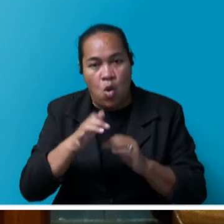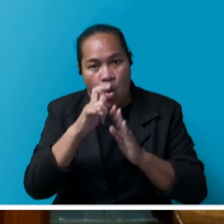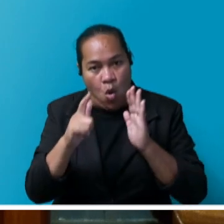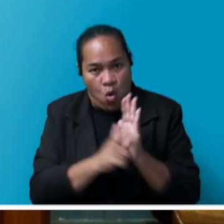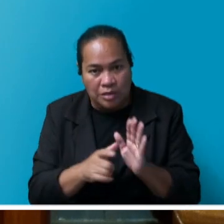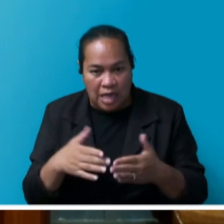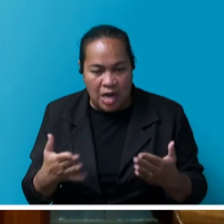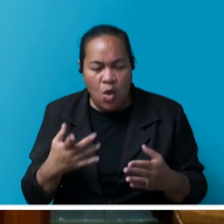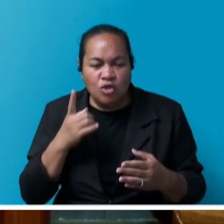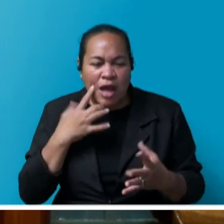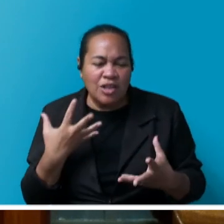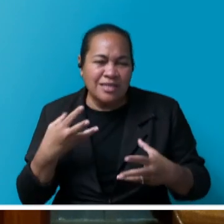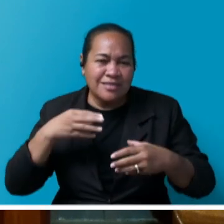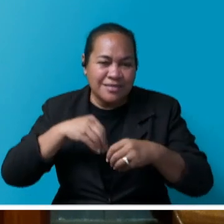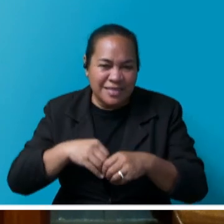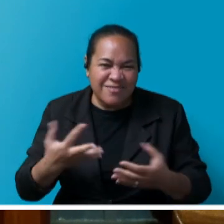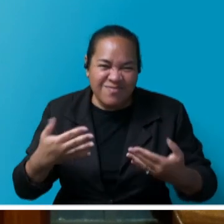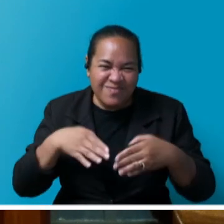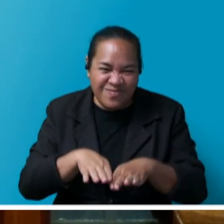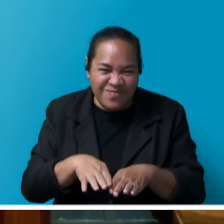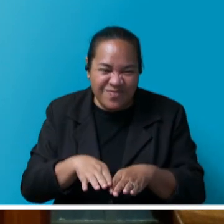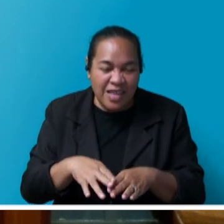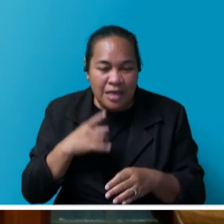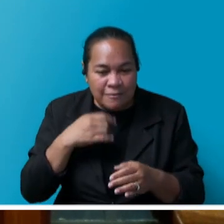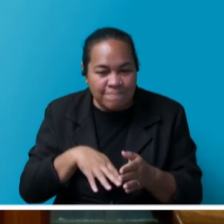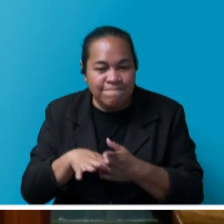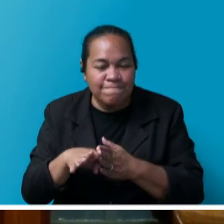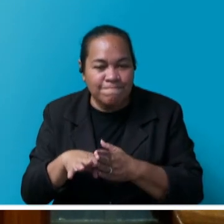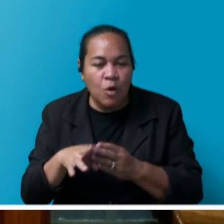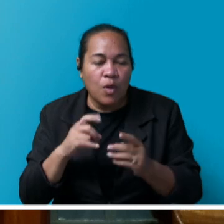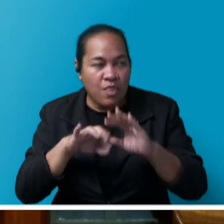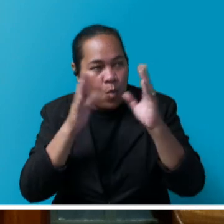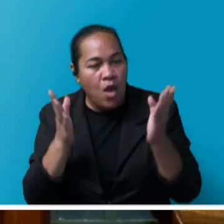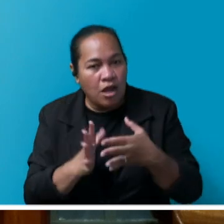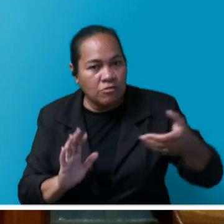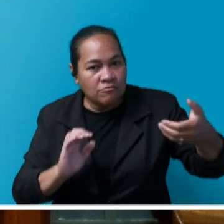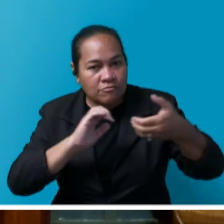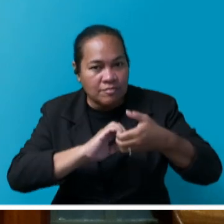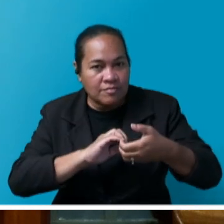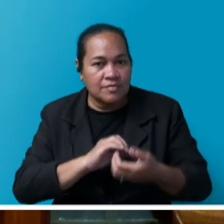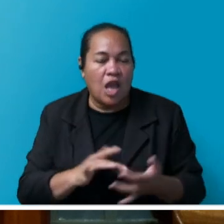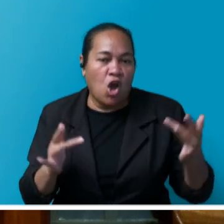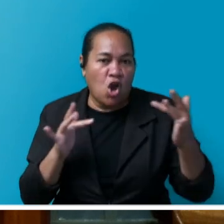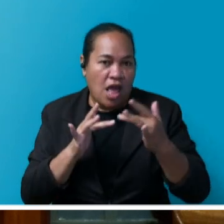an environment that fosters innovation, attracts investments, and enhances our connectivity with the world. Mr. Speaker,